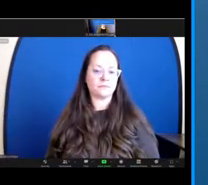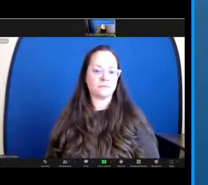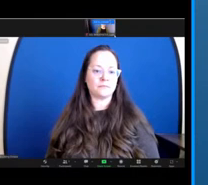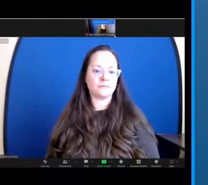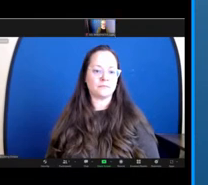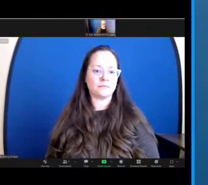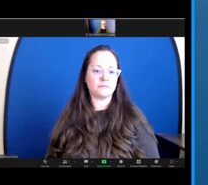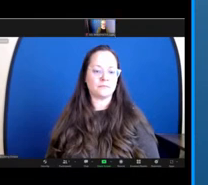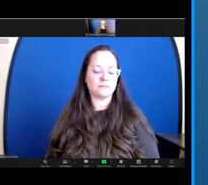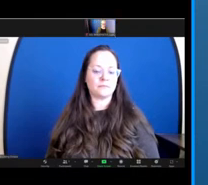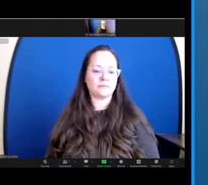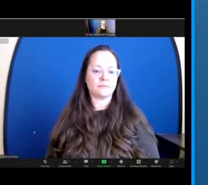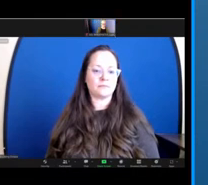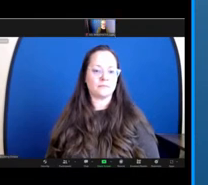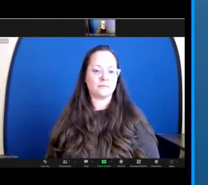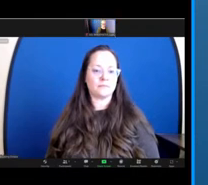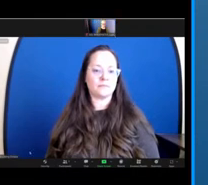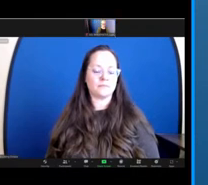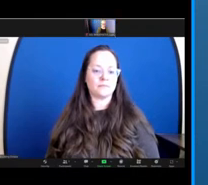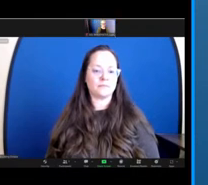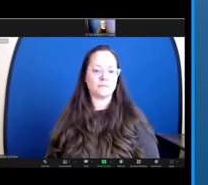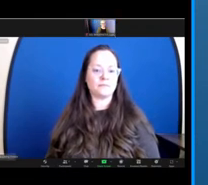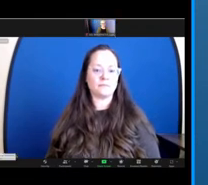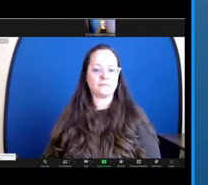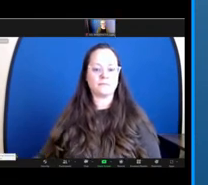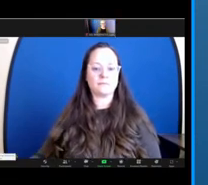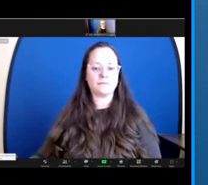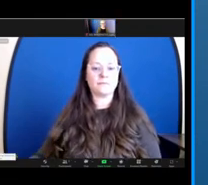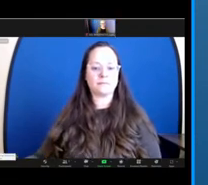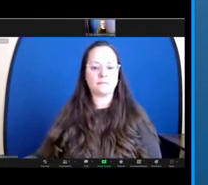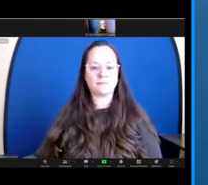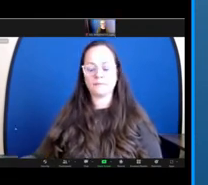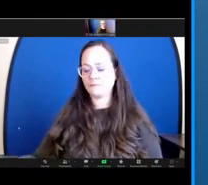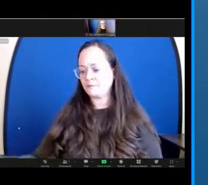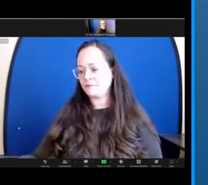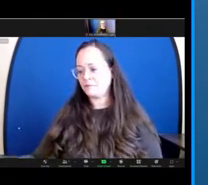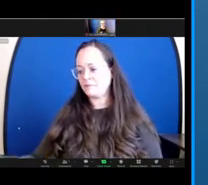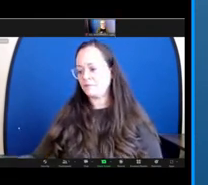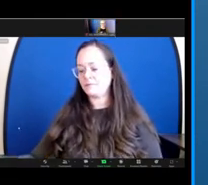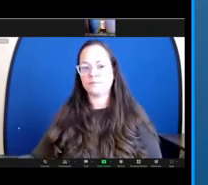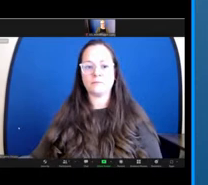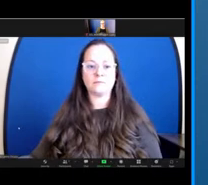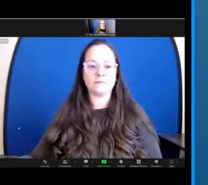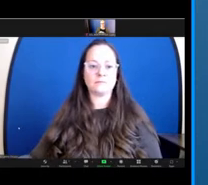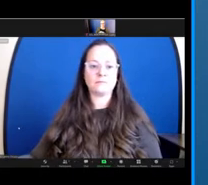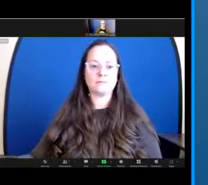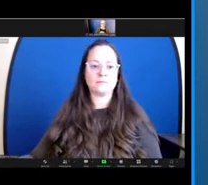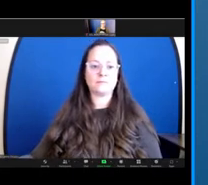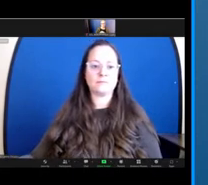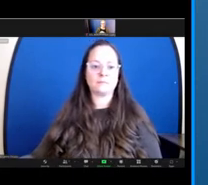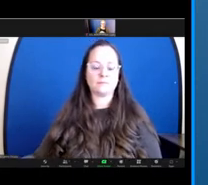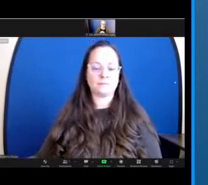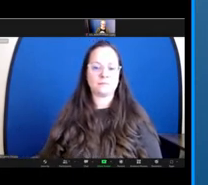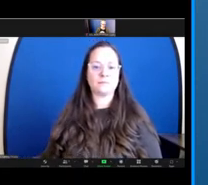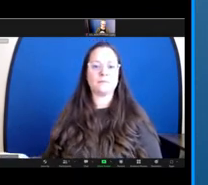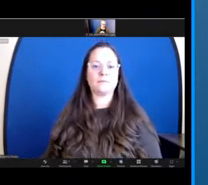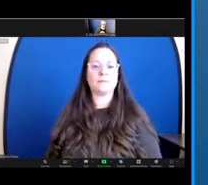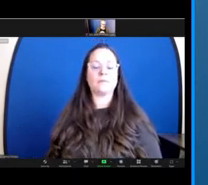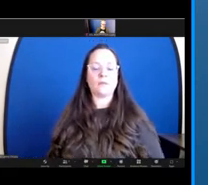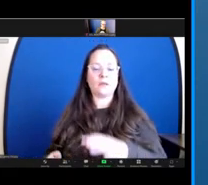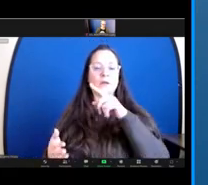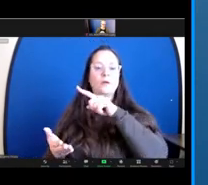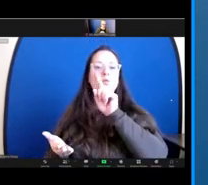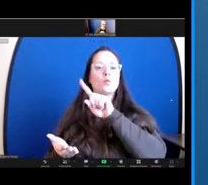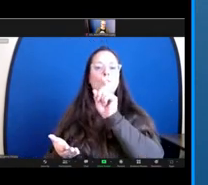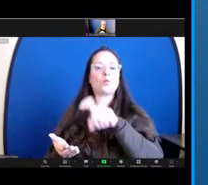we get to make those rules to nominate the president of this country so the question is I mean I know you sent